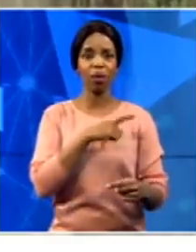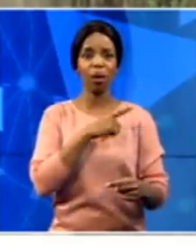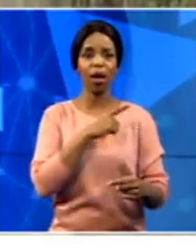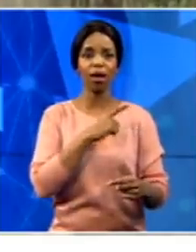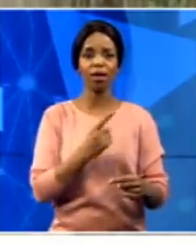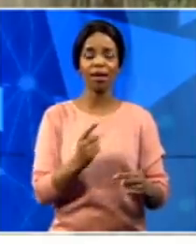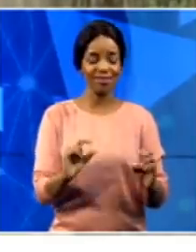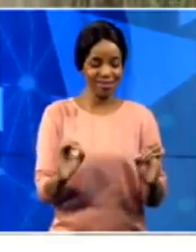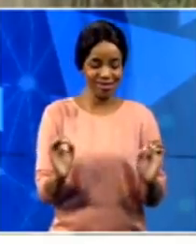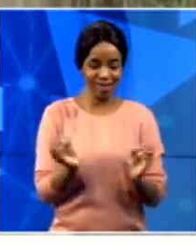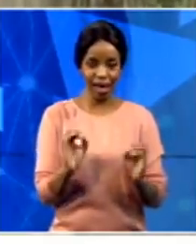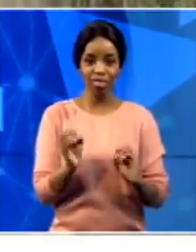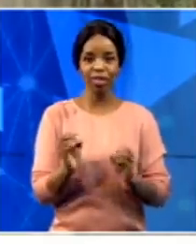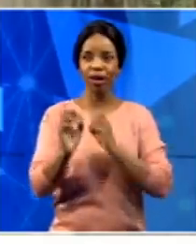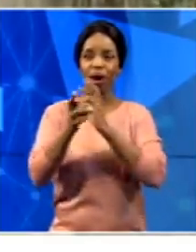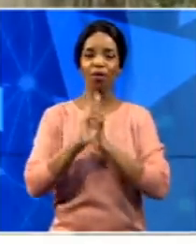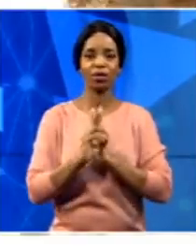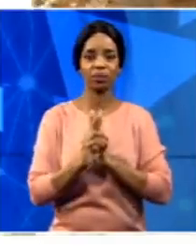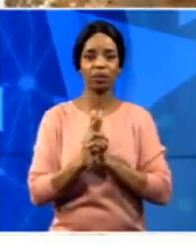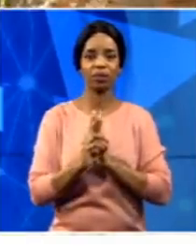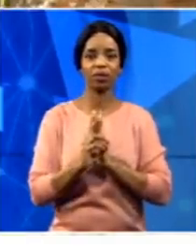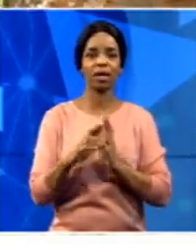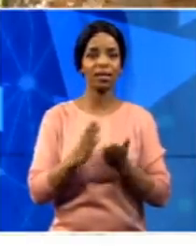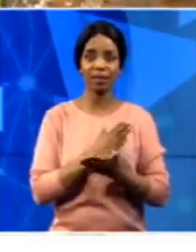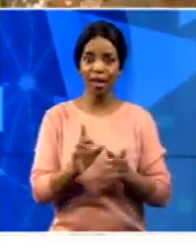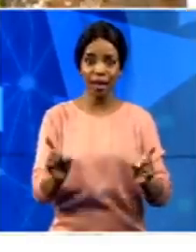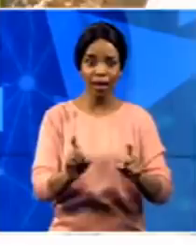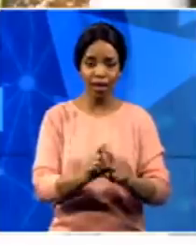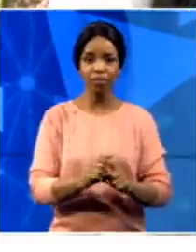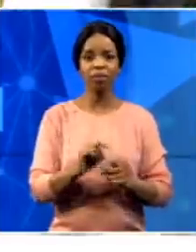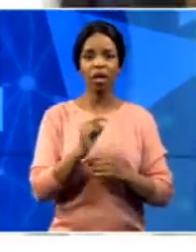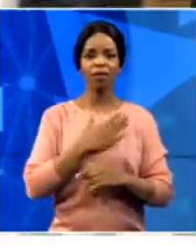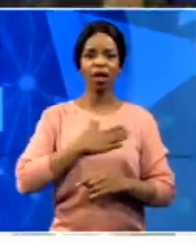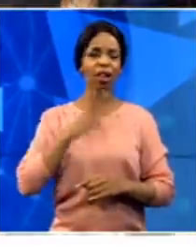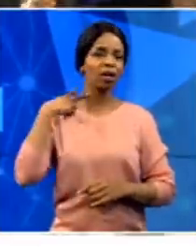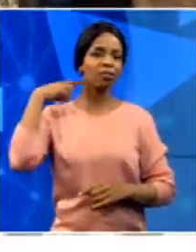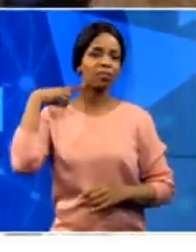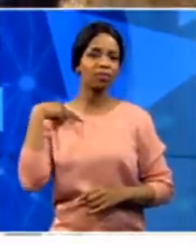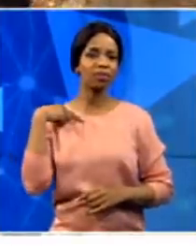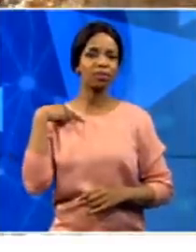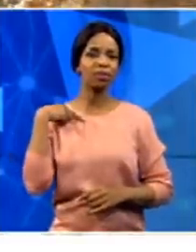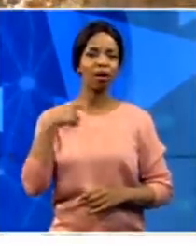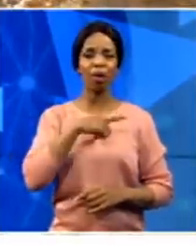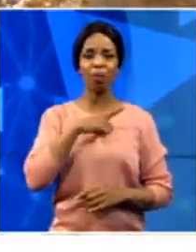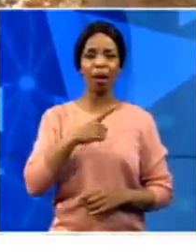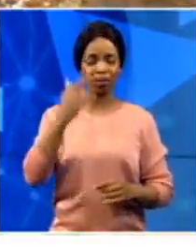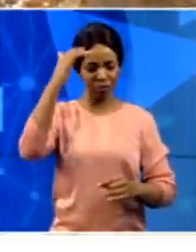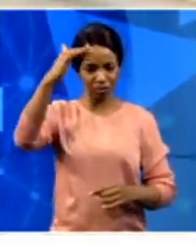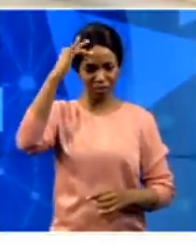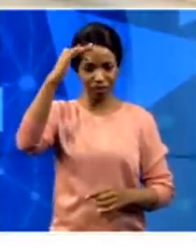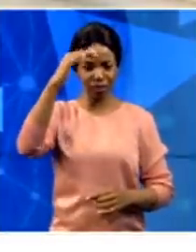nothing, and some of them they have families to support. So how long gonna be take for this claim to come